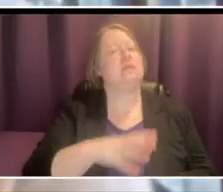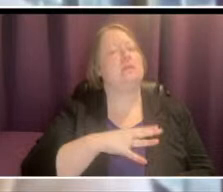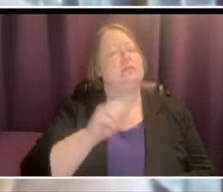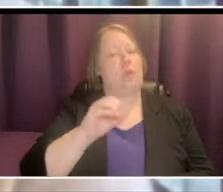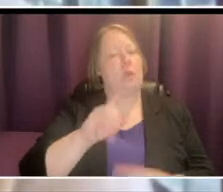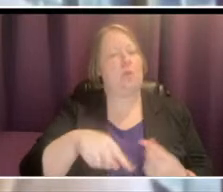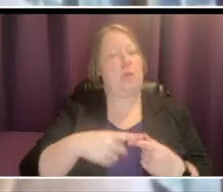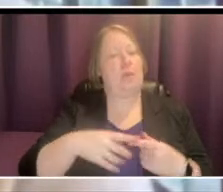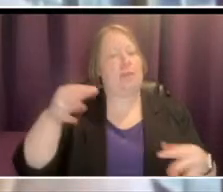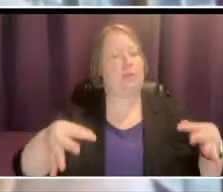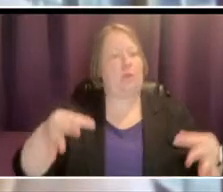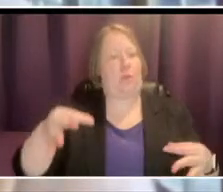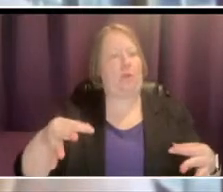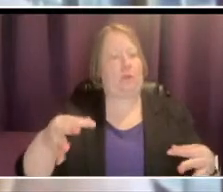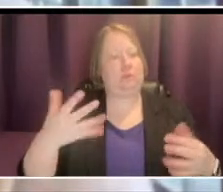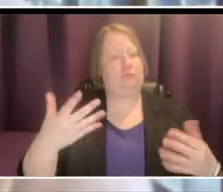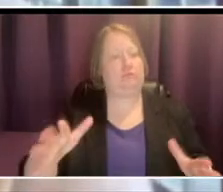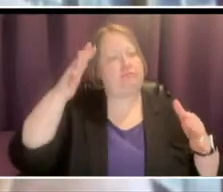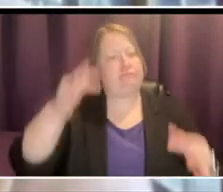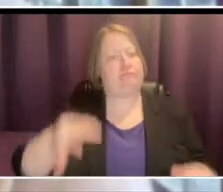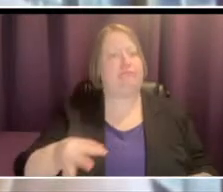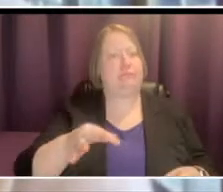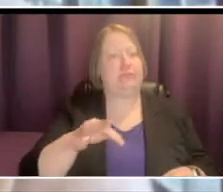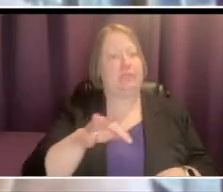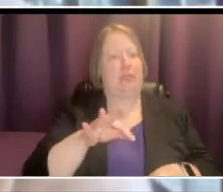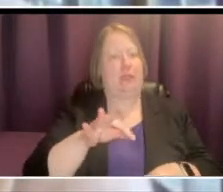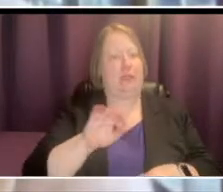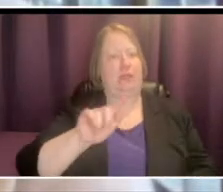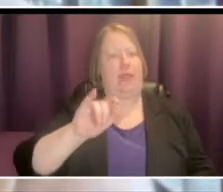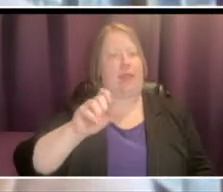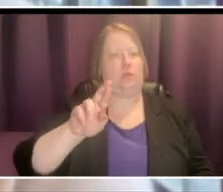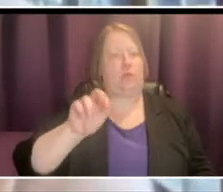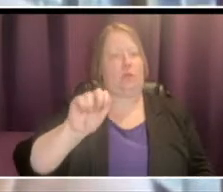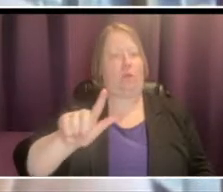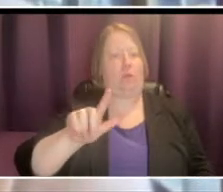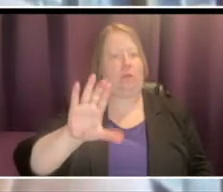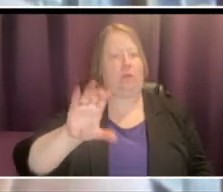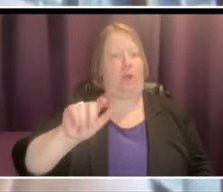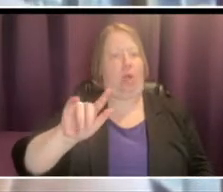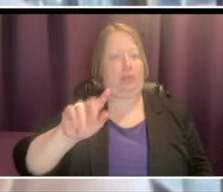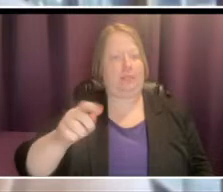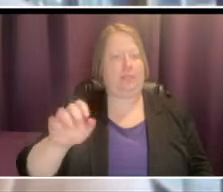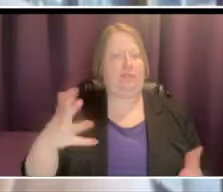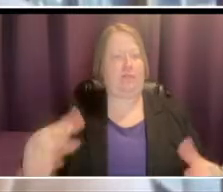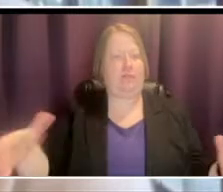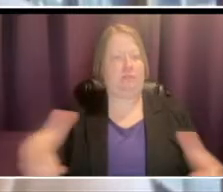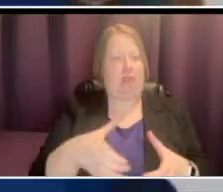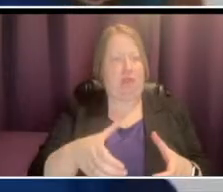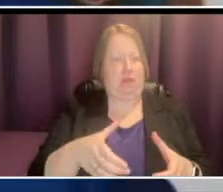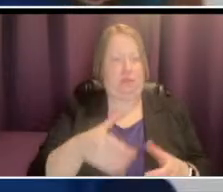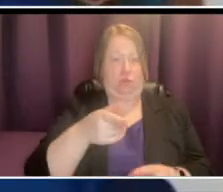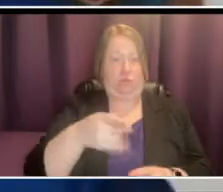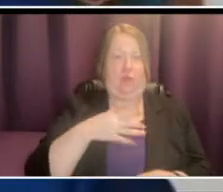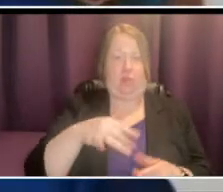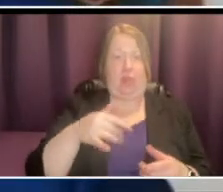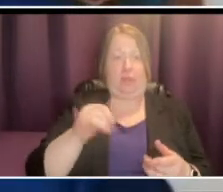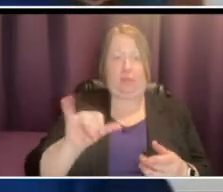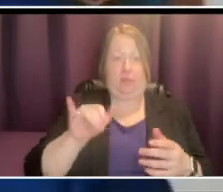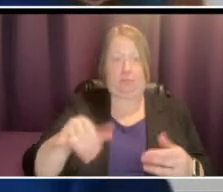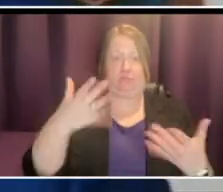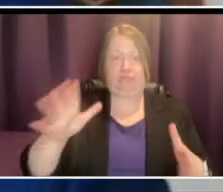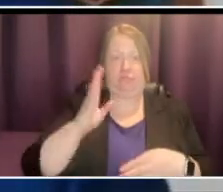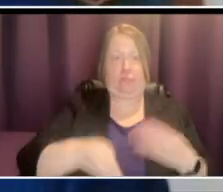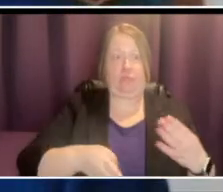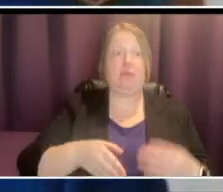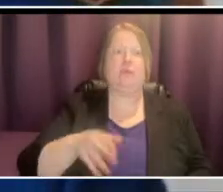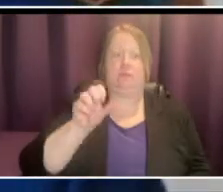met, the election was over in your view? Yes, I think I've said previously that when the vice president made the certification and